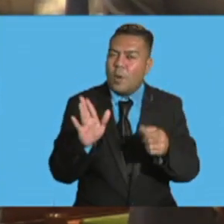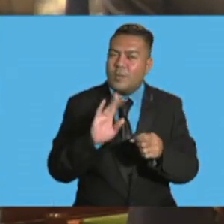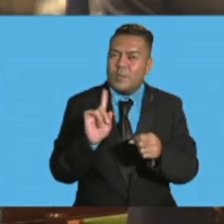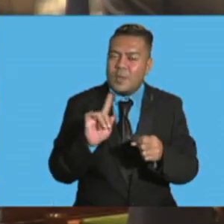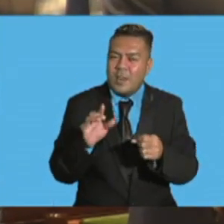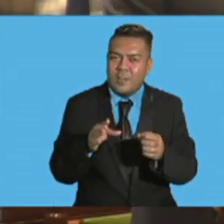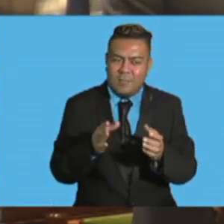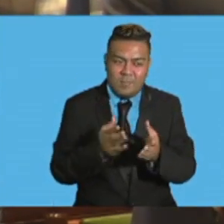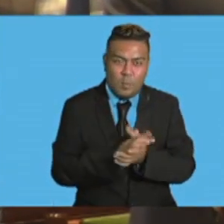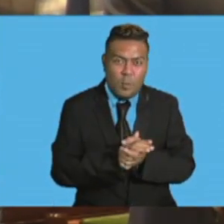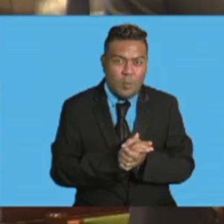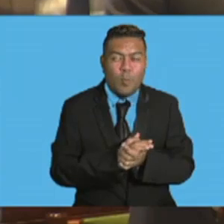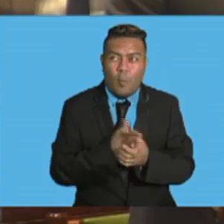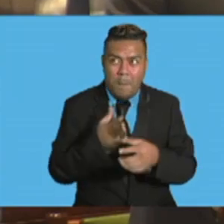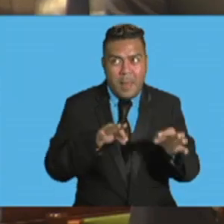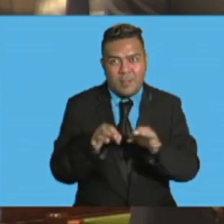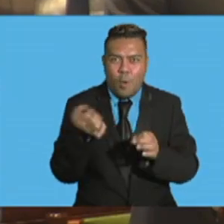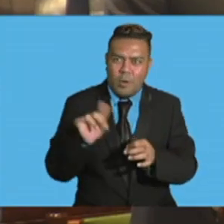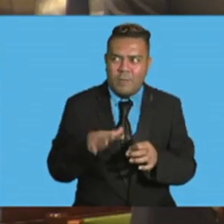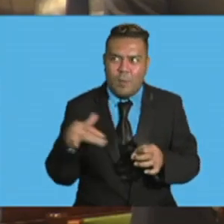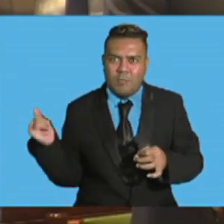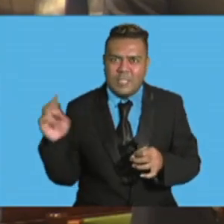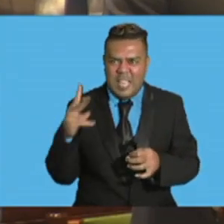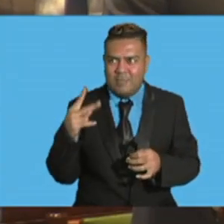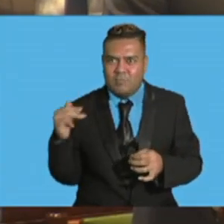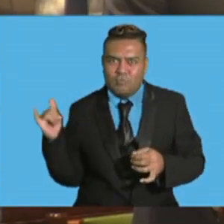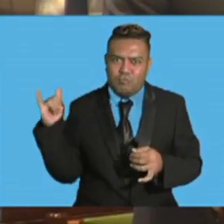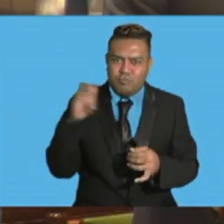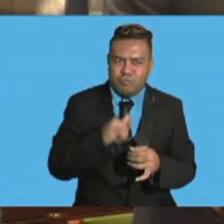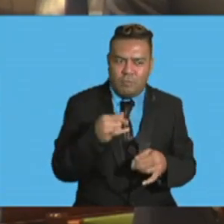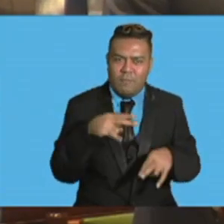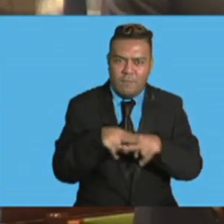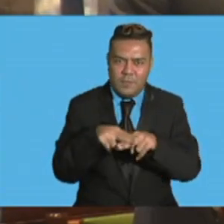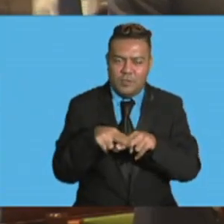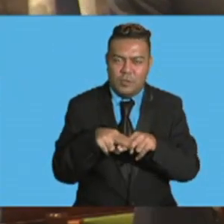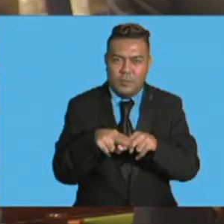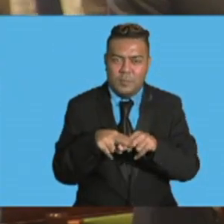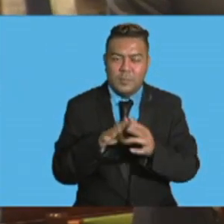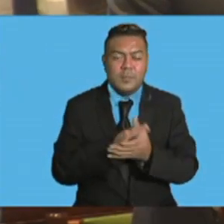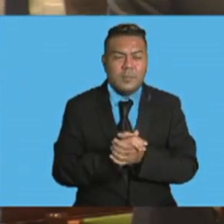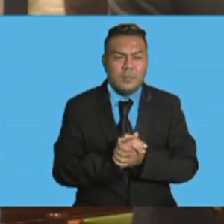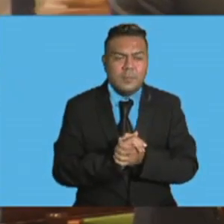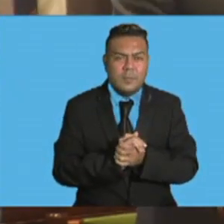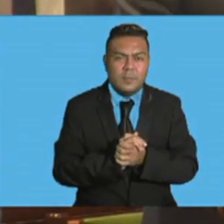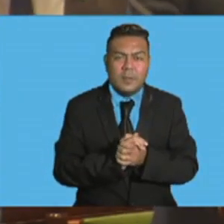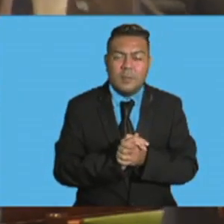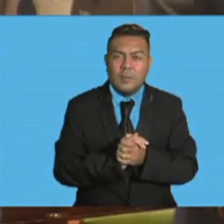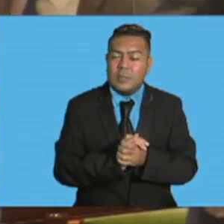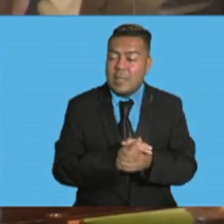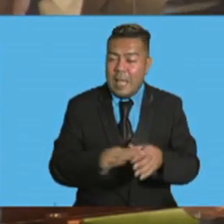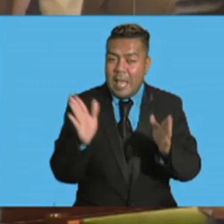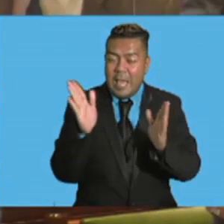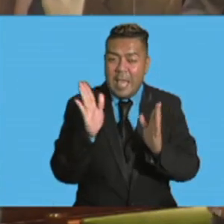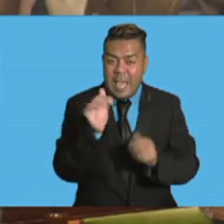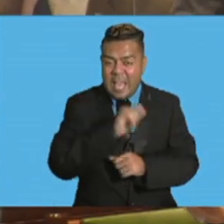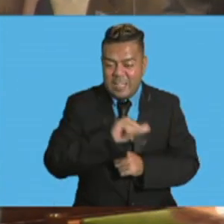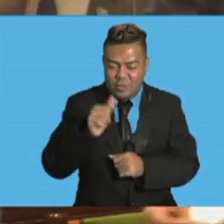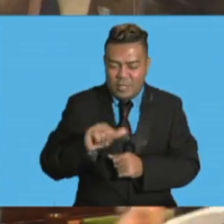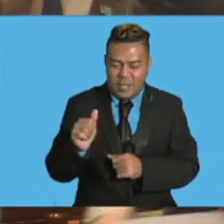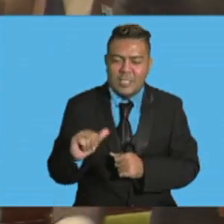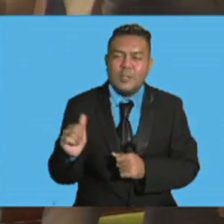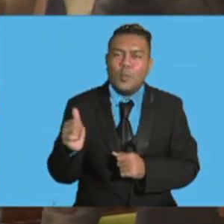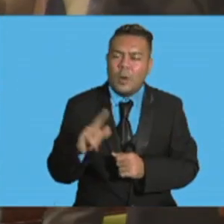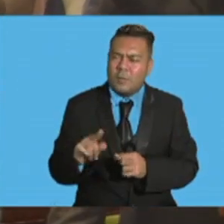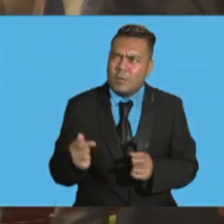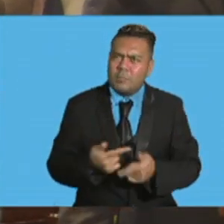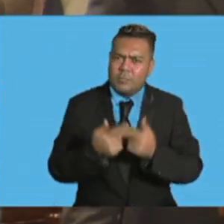started making plans for second trips, and the benefit from the word-of-mouth marketing is also going to be immense, as Asia is one of the largest source of outbound